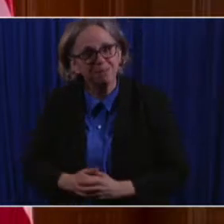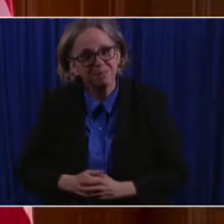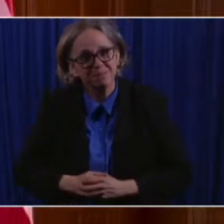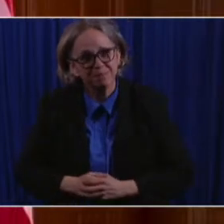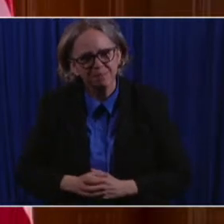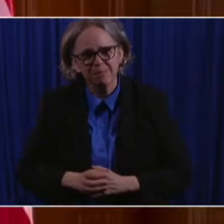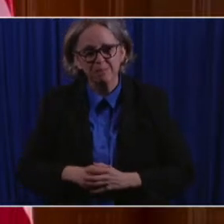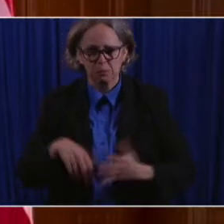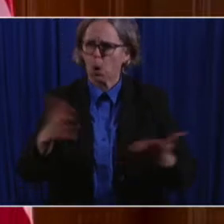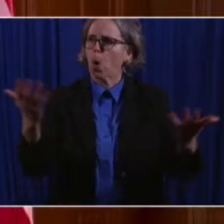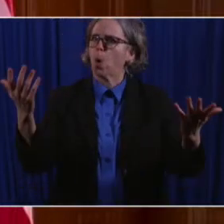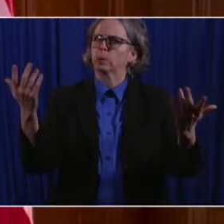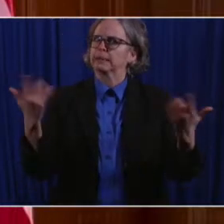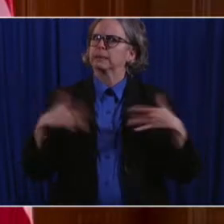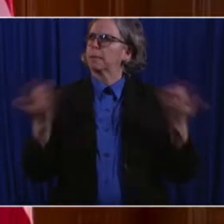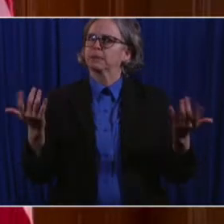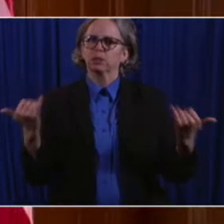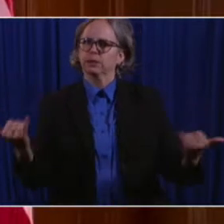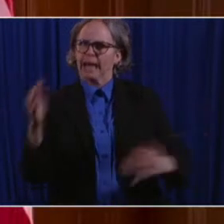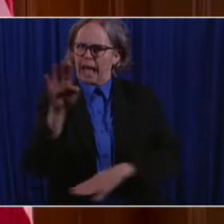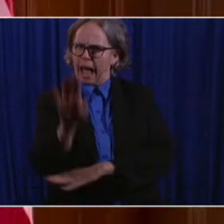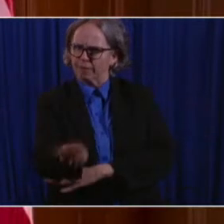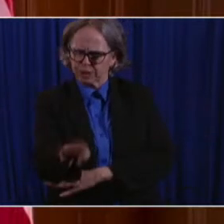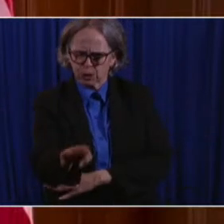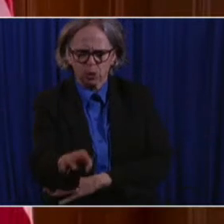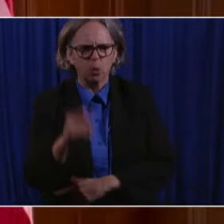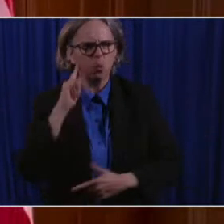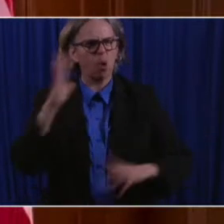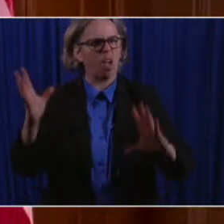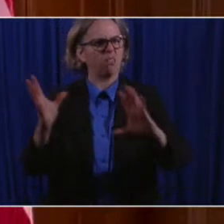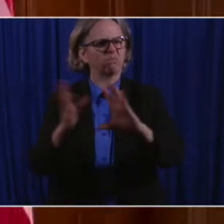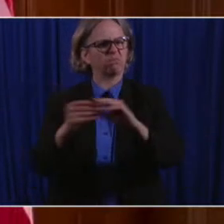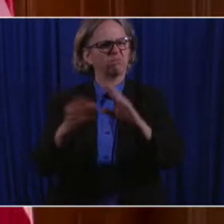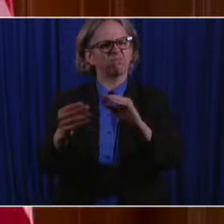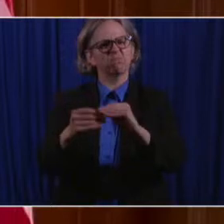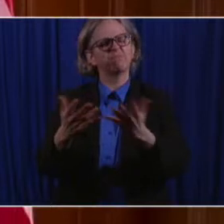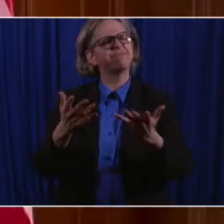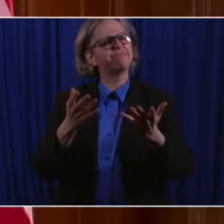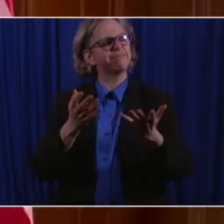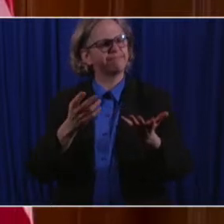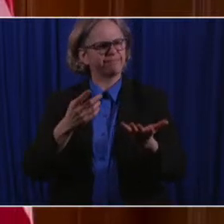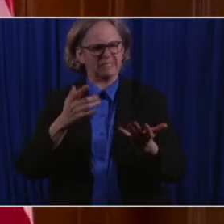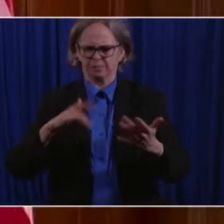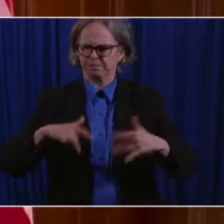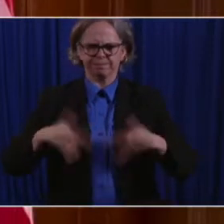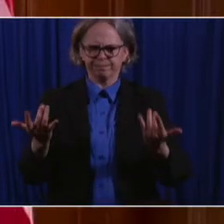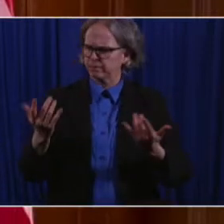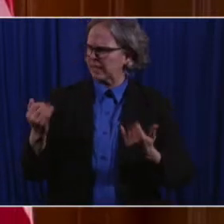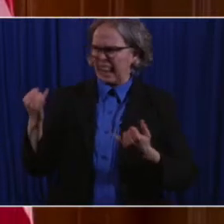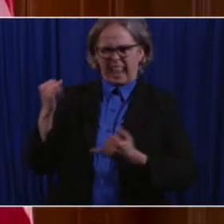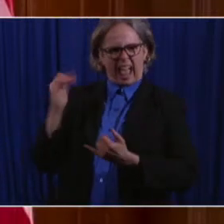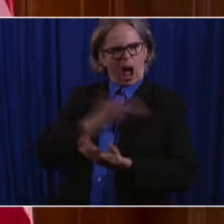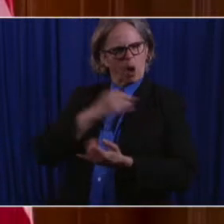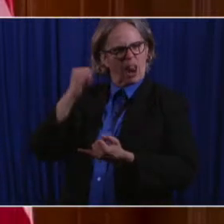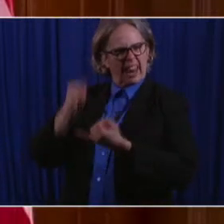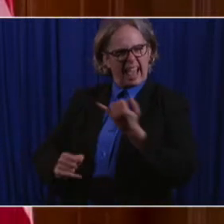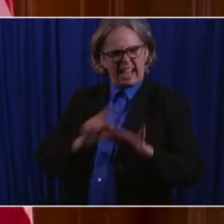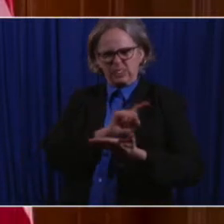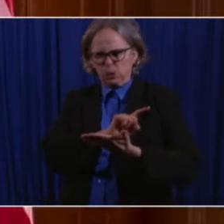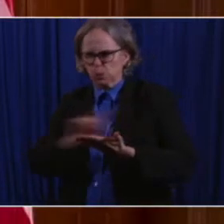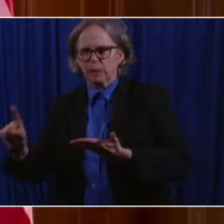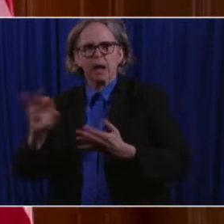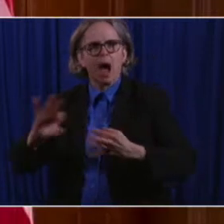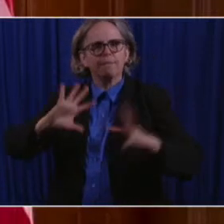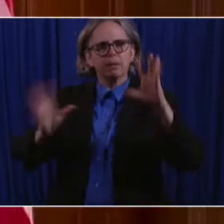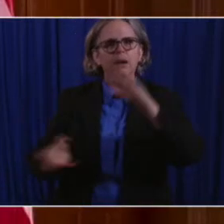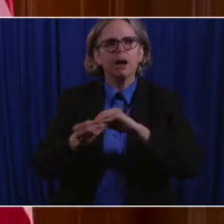dose vaccines at the Wolstein Center. The third week of first dose vaccines at the Wolstein Center will begin